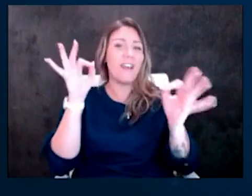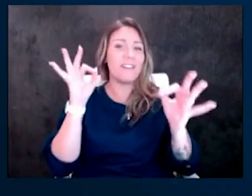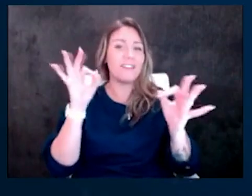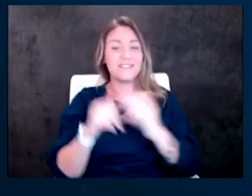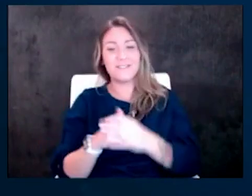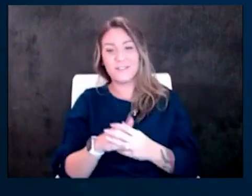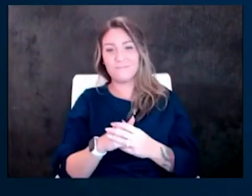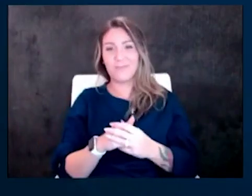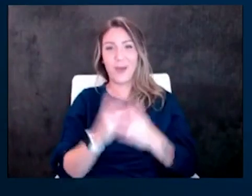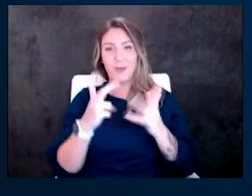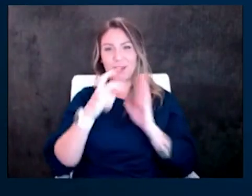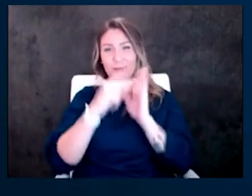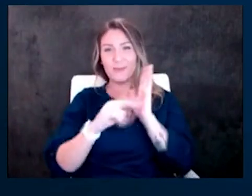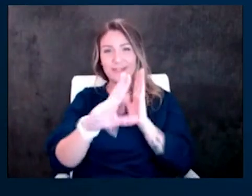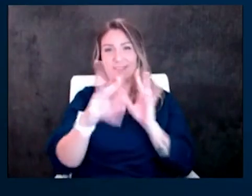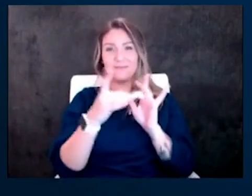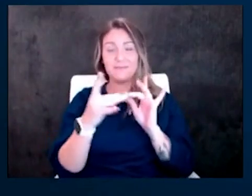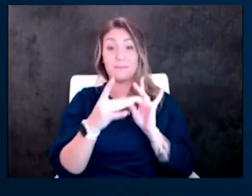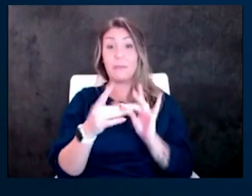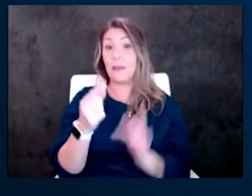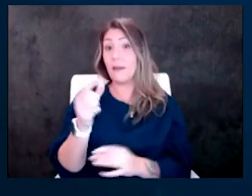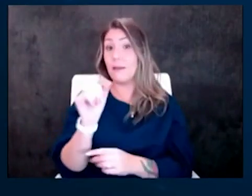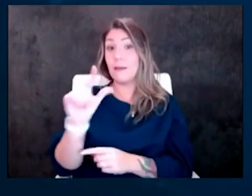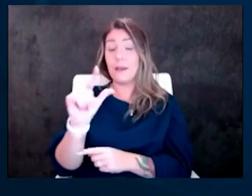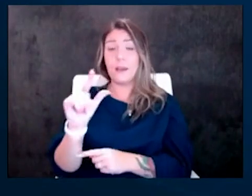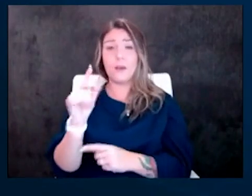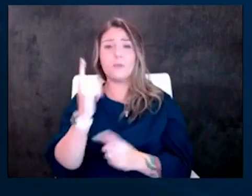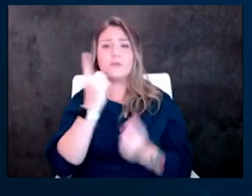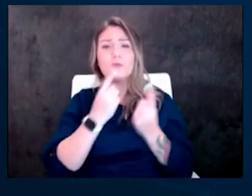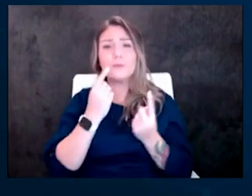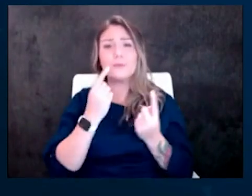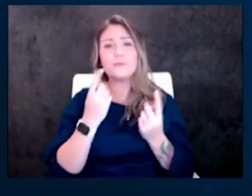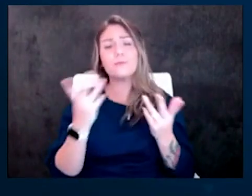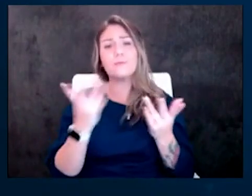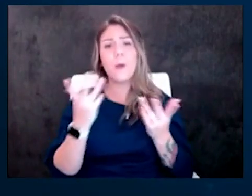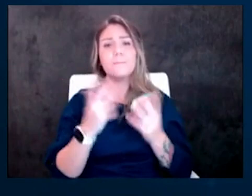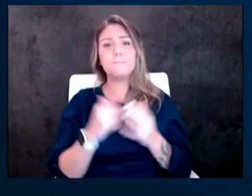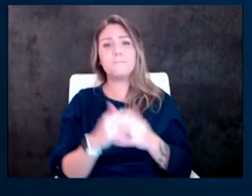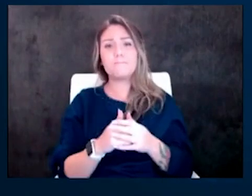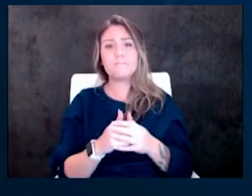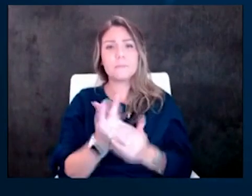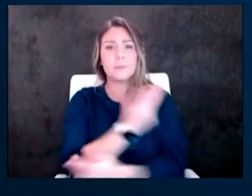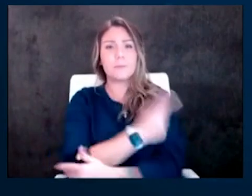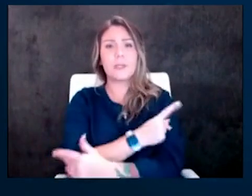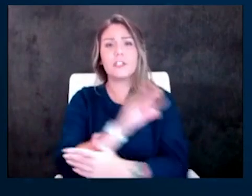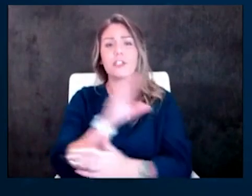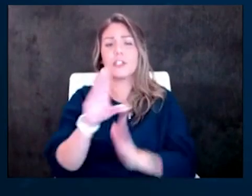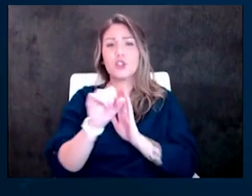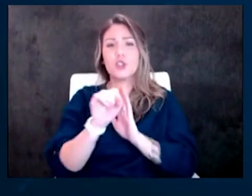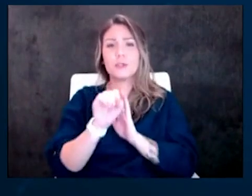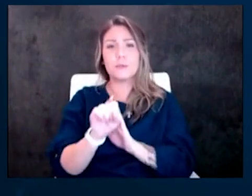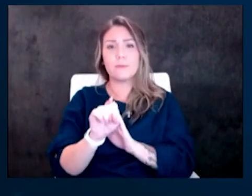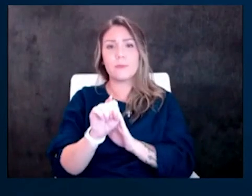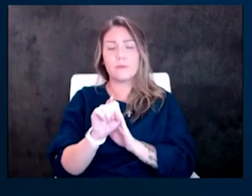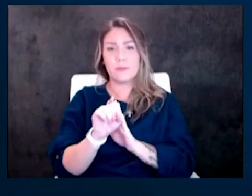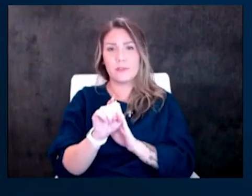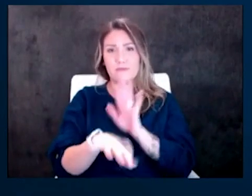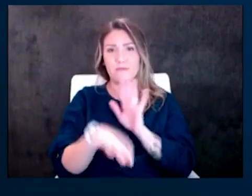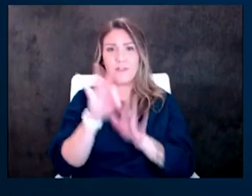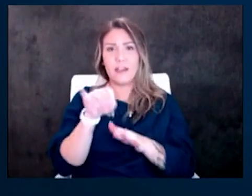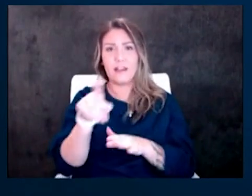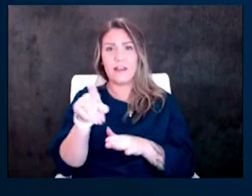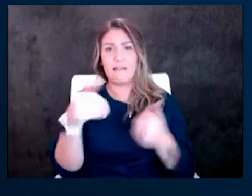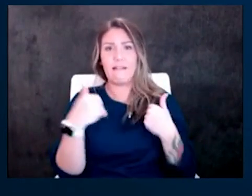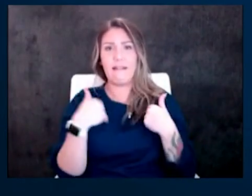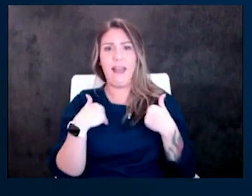comment. So Gail was wondering, I'm wondering what the patient's symptoms were to discover that he had an aneurysm.